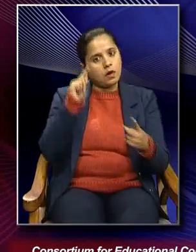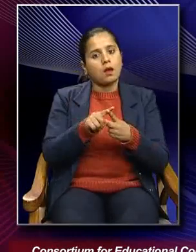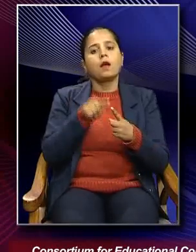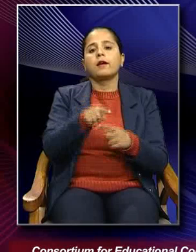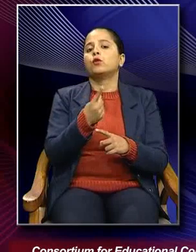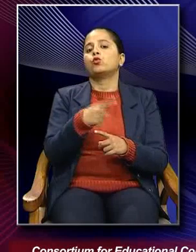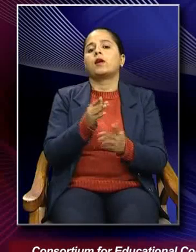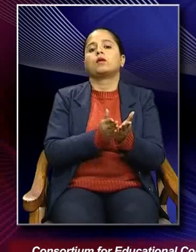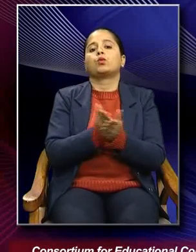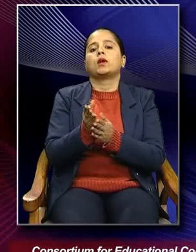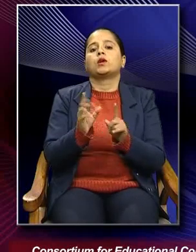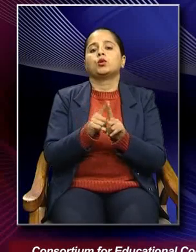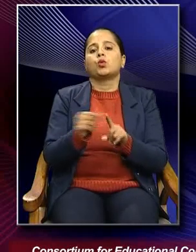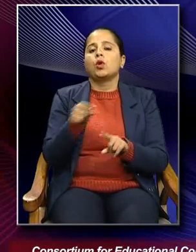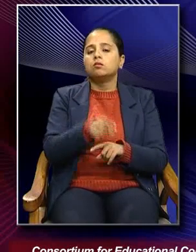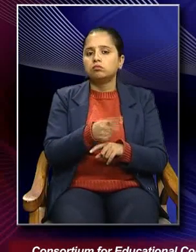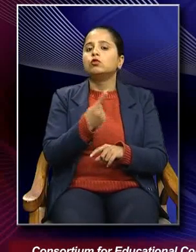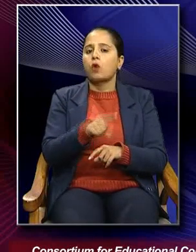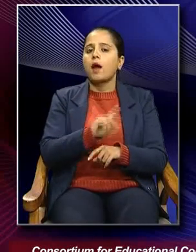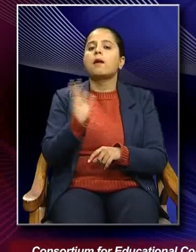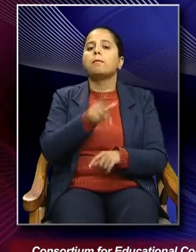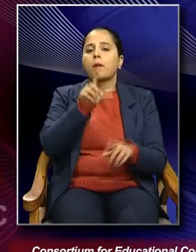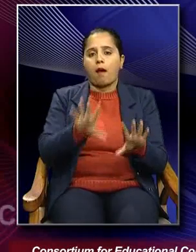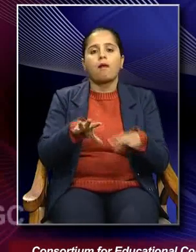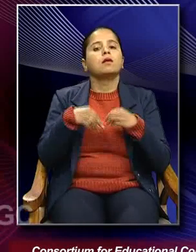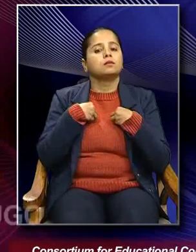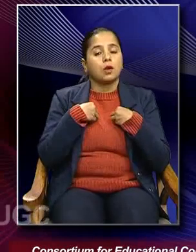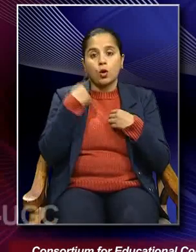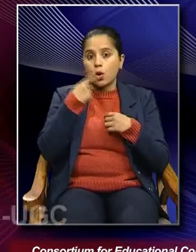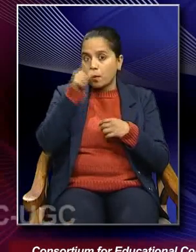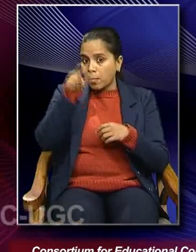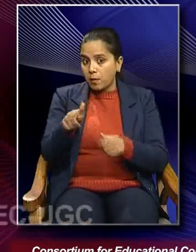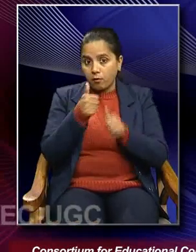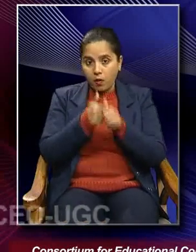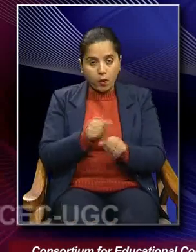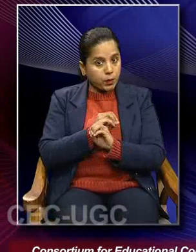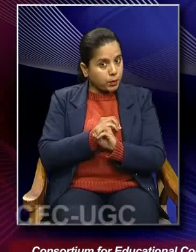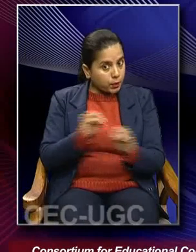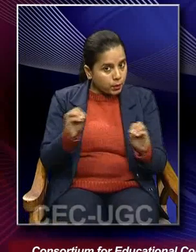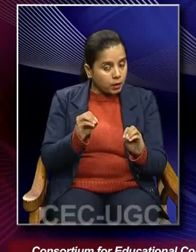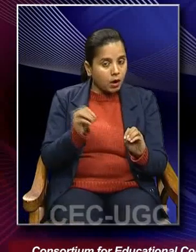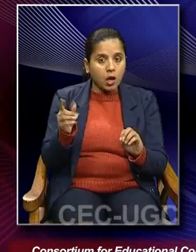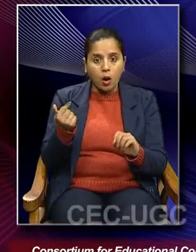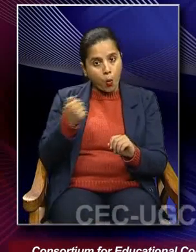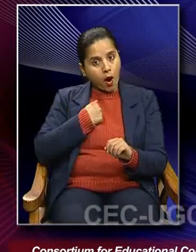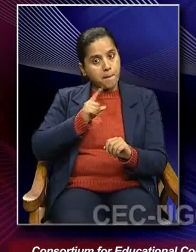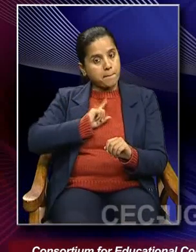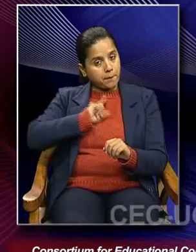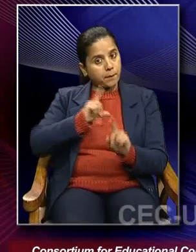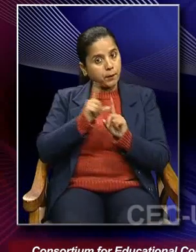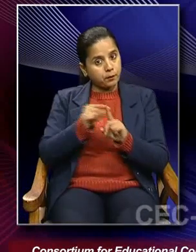correct way of doing things, and those who do not follow the rules within